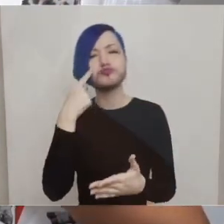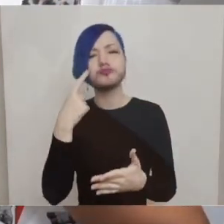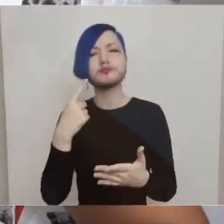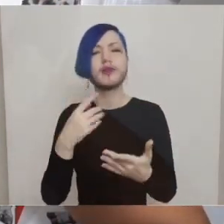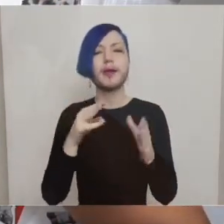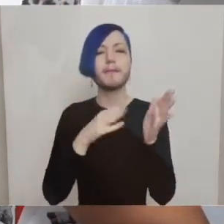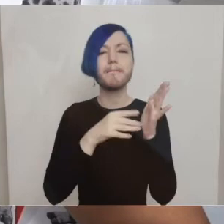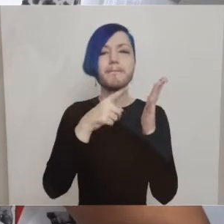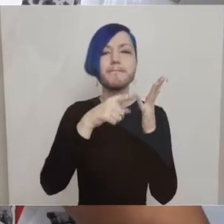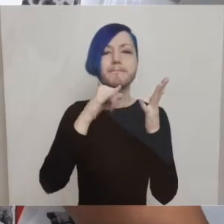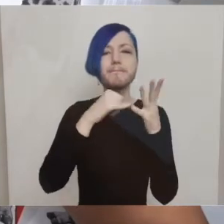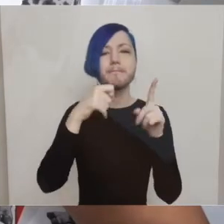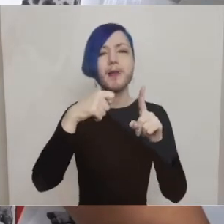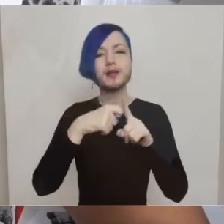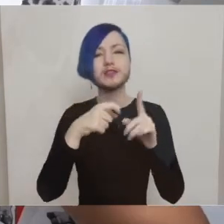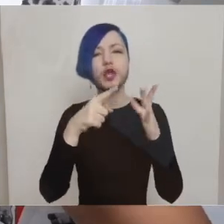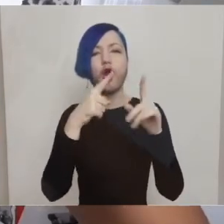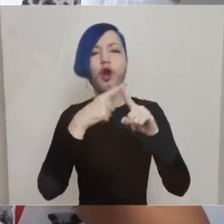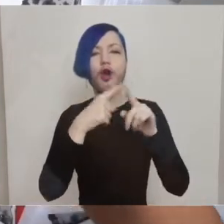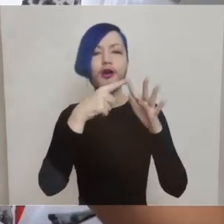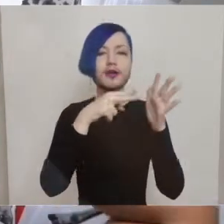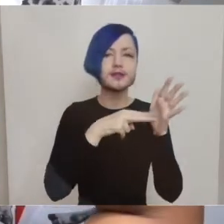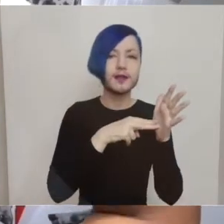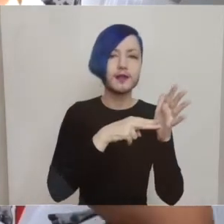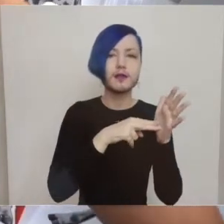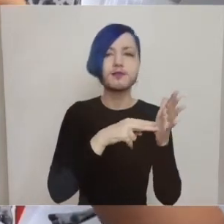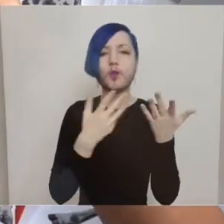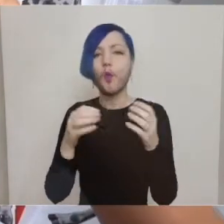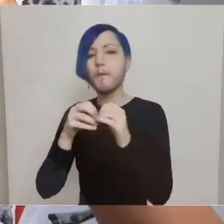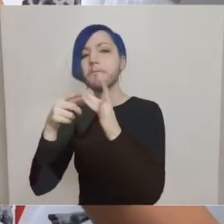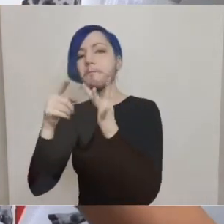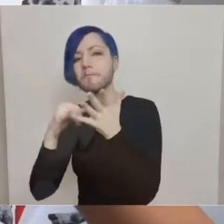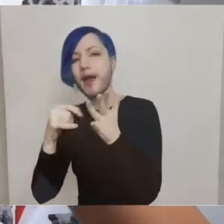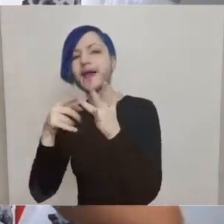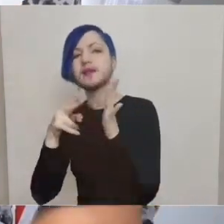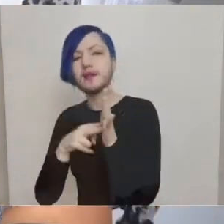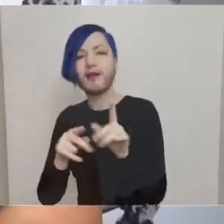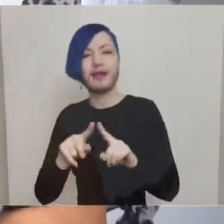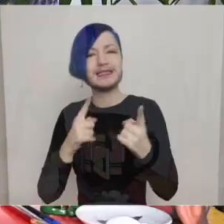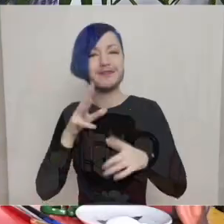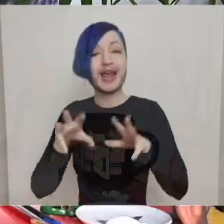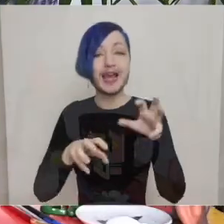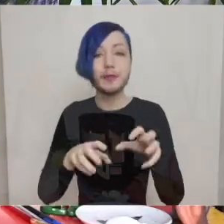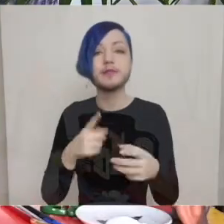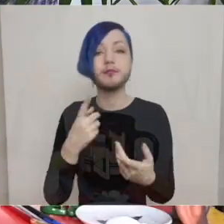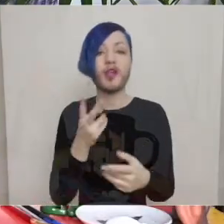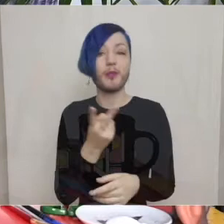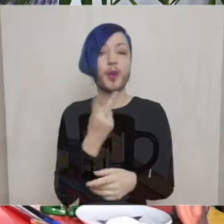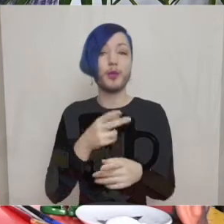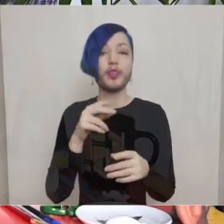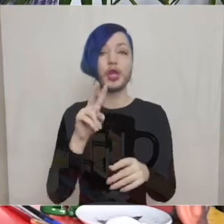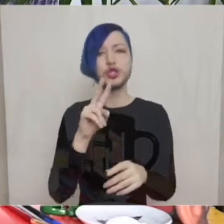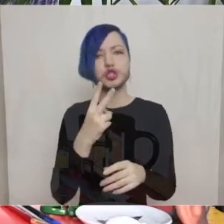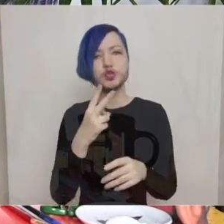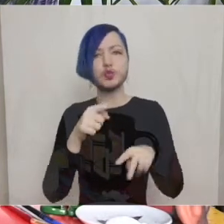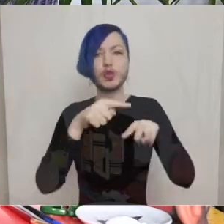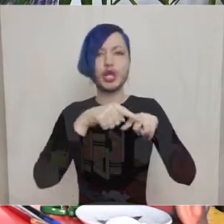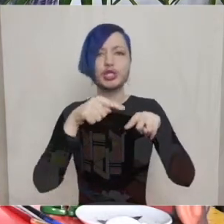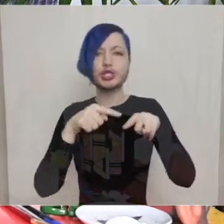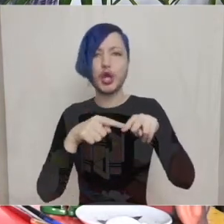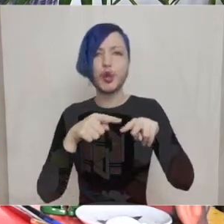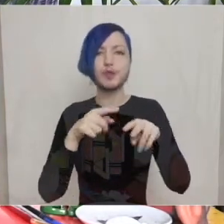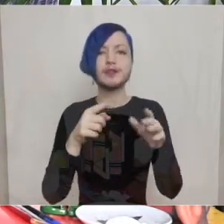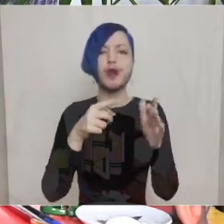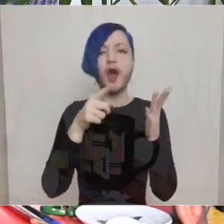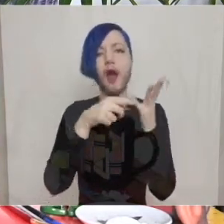of musk oxen and bisons, very different, but they're apparently two-toed ungulates, which mean that they